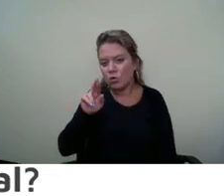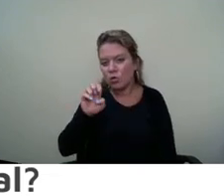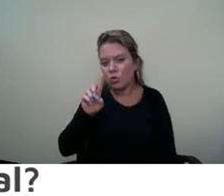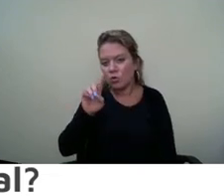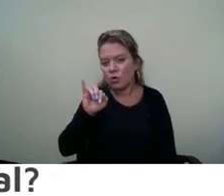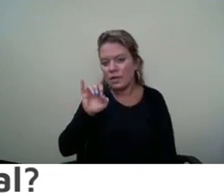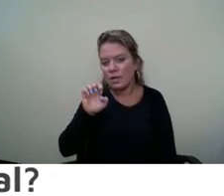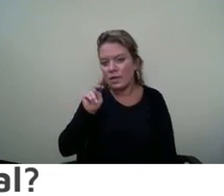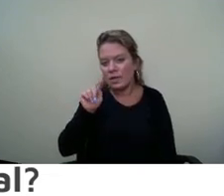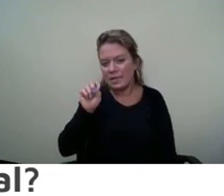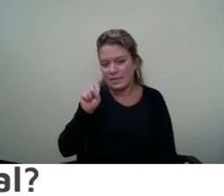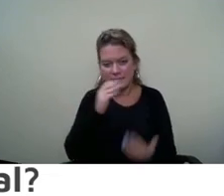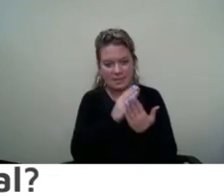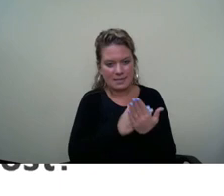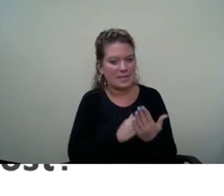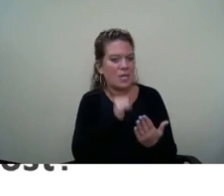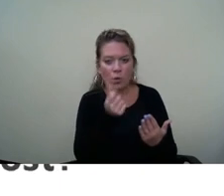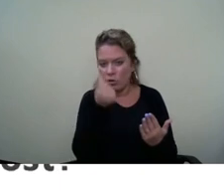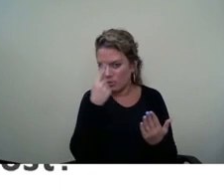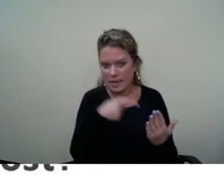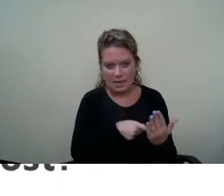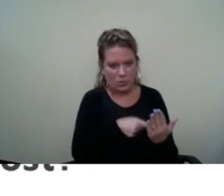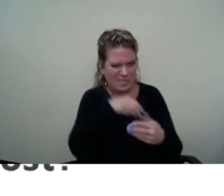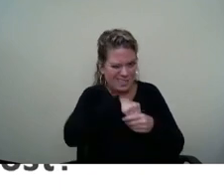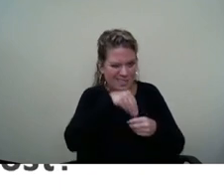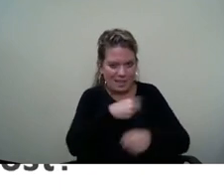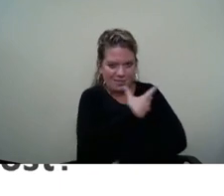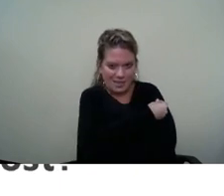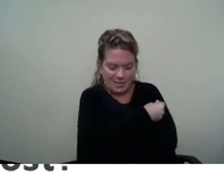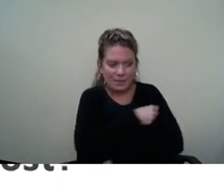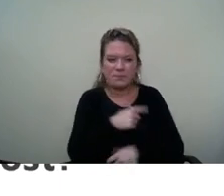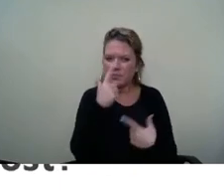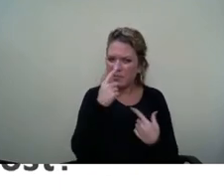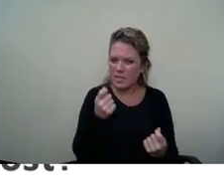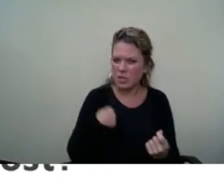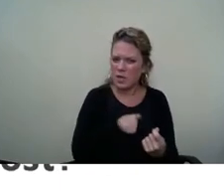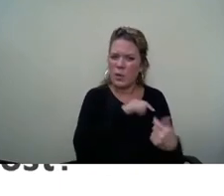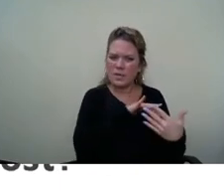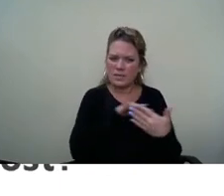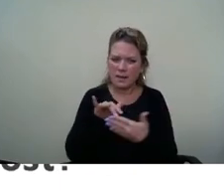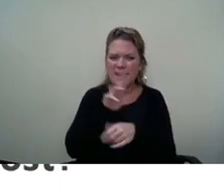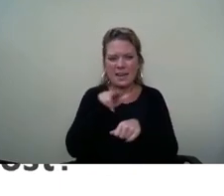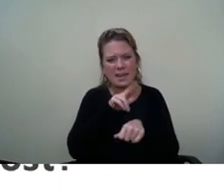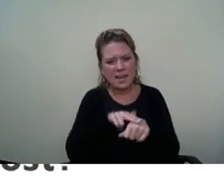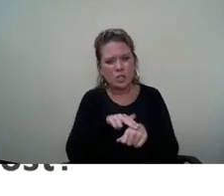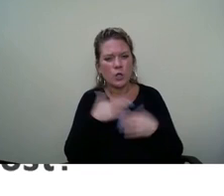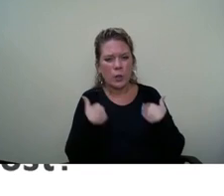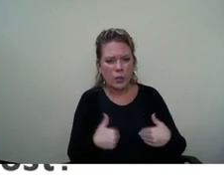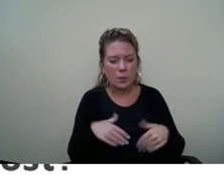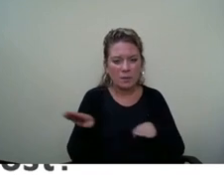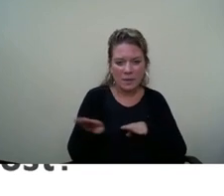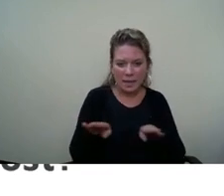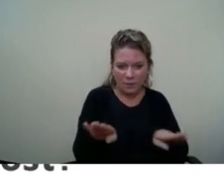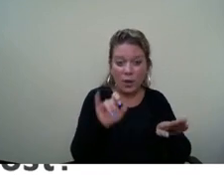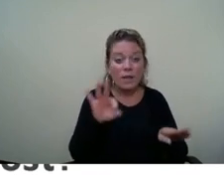about misinformation. So this was a very interesting study. It was published in Nature Human Behavior. If you guys don't